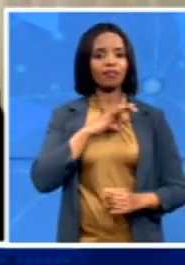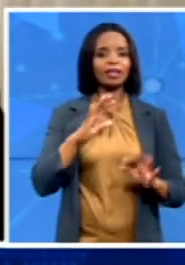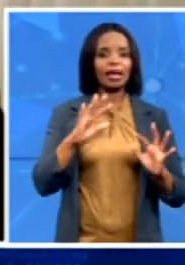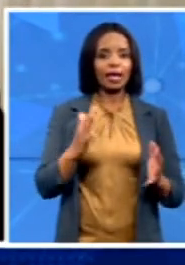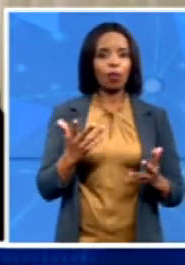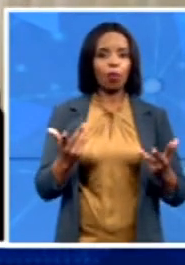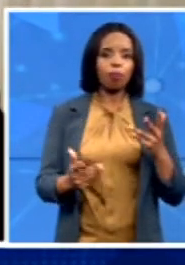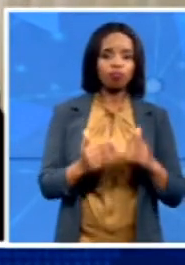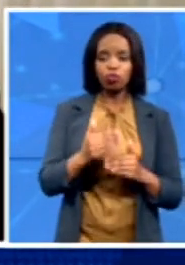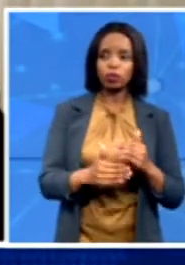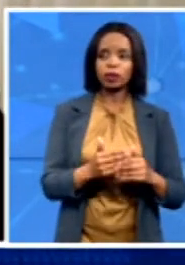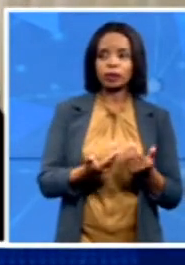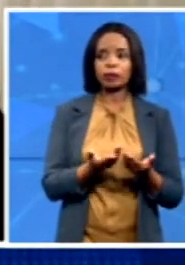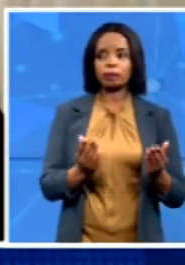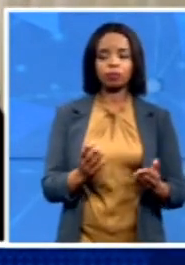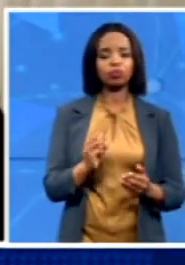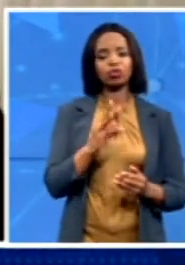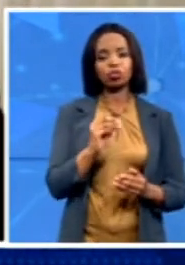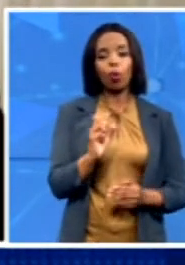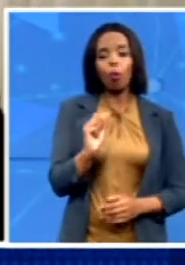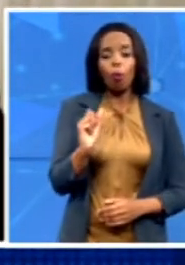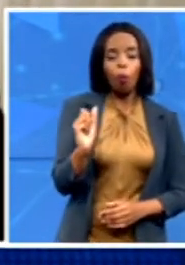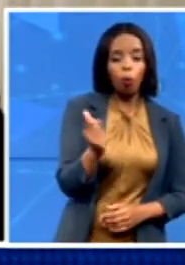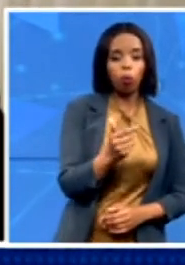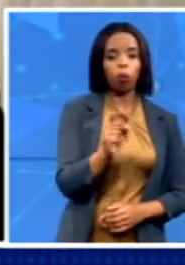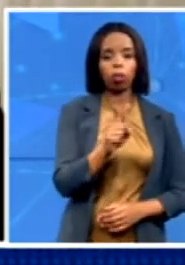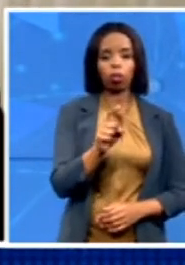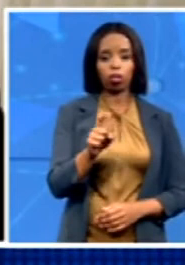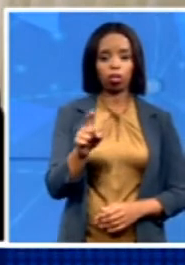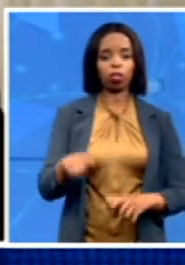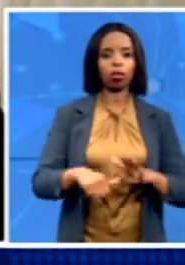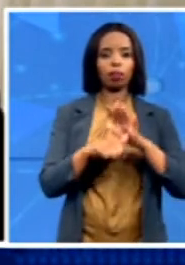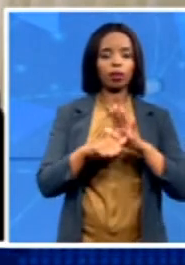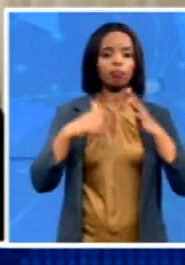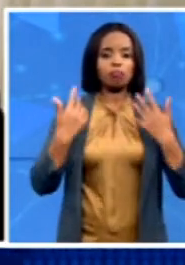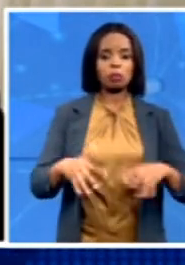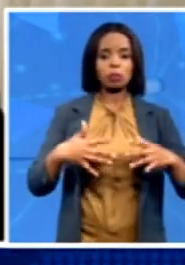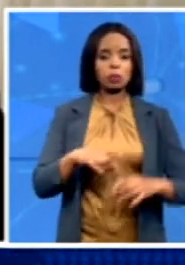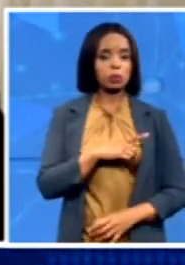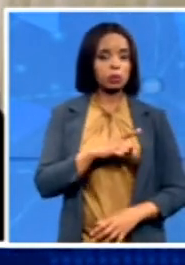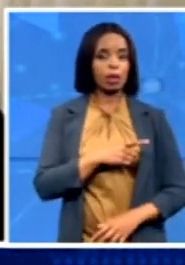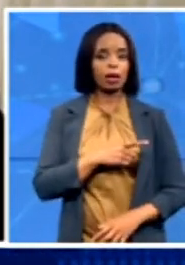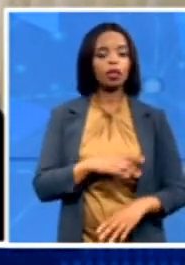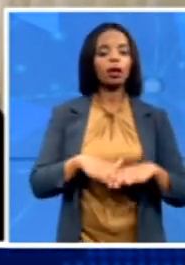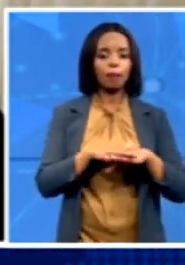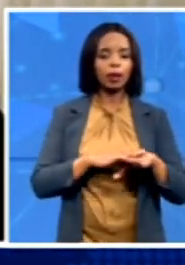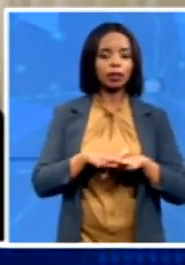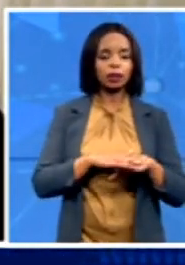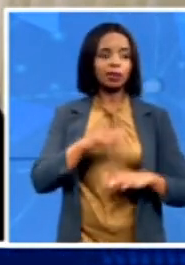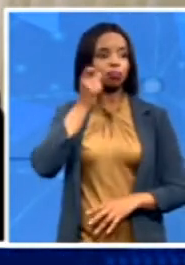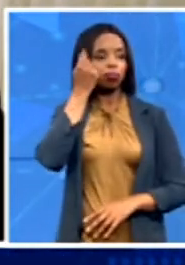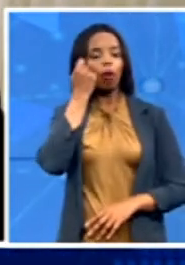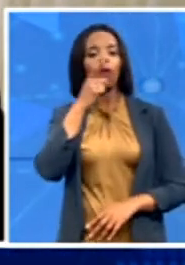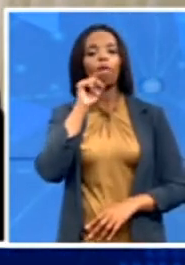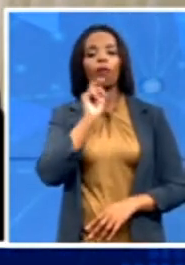So all of those factors are crucial because they give a baseline, and that baseline can then be used to then project